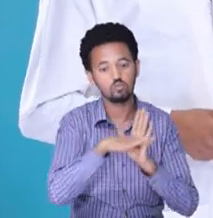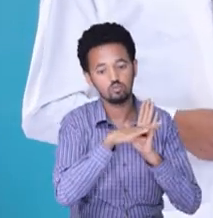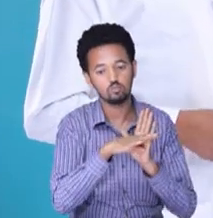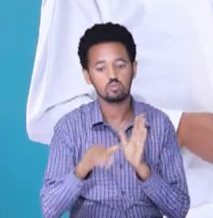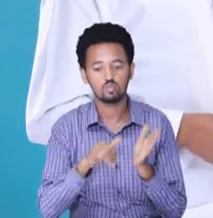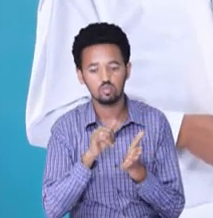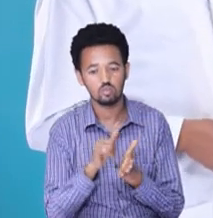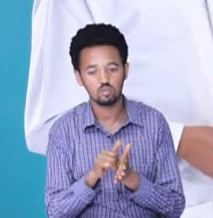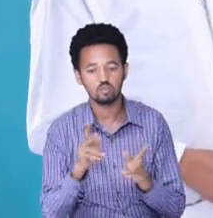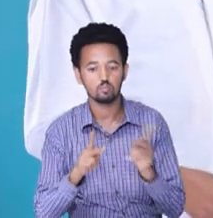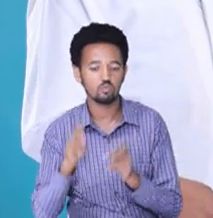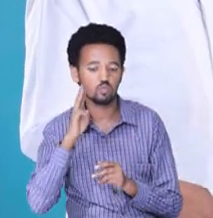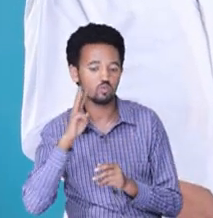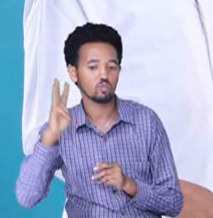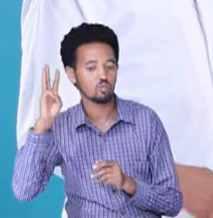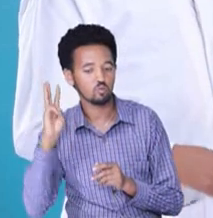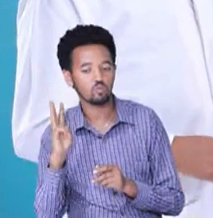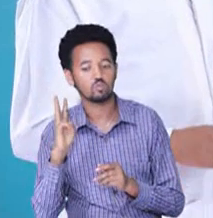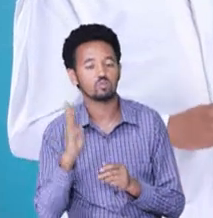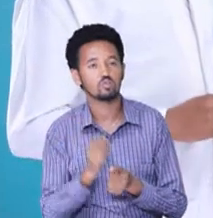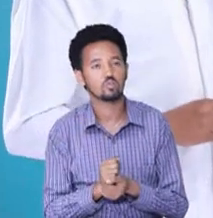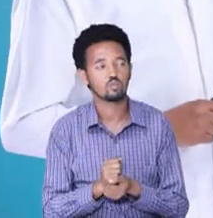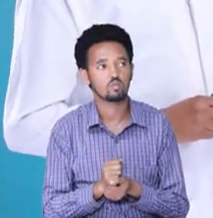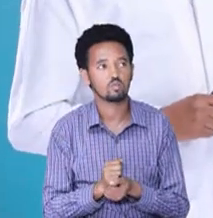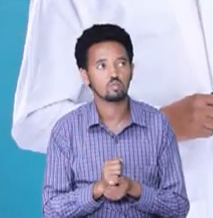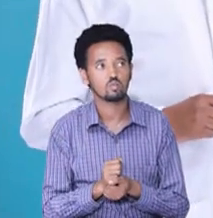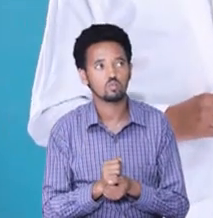the society was Grodins.